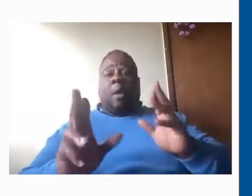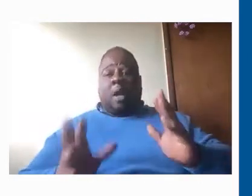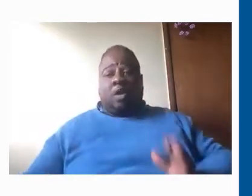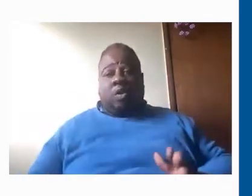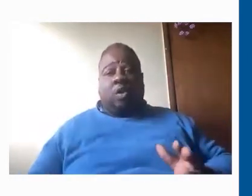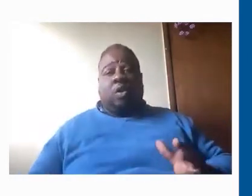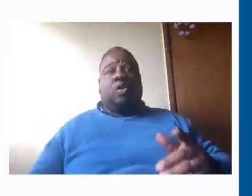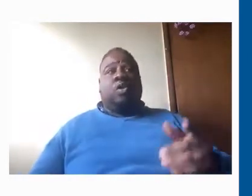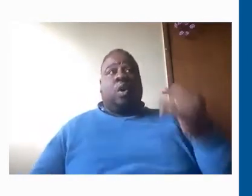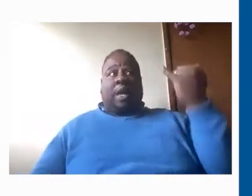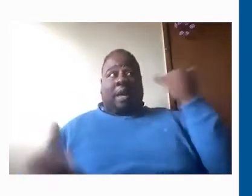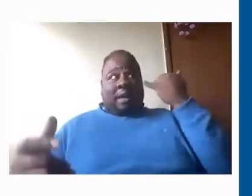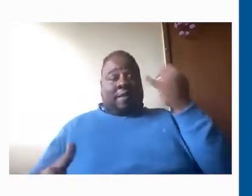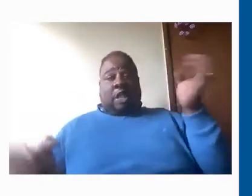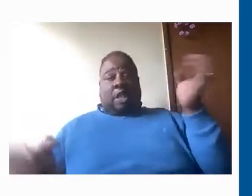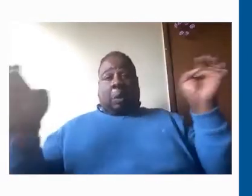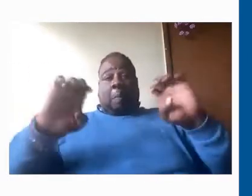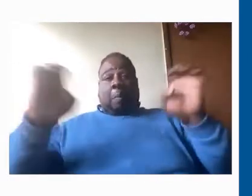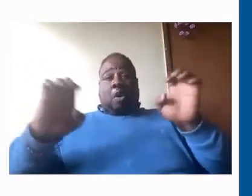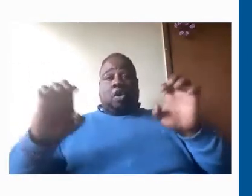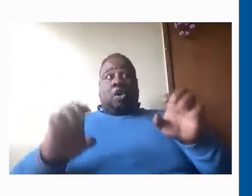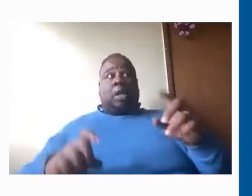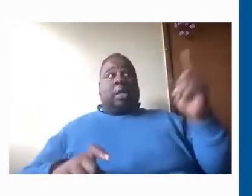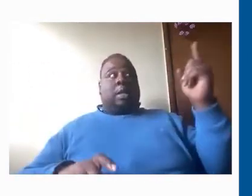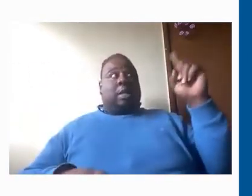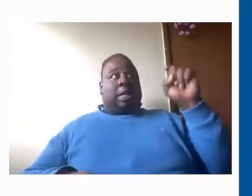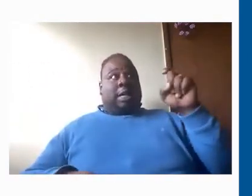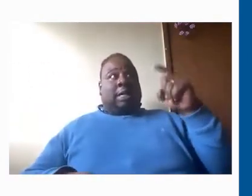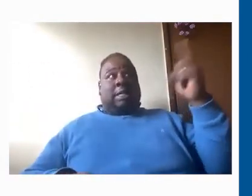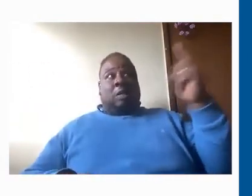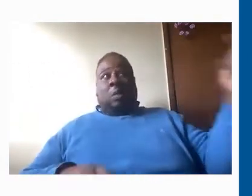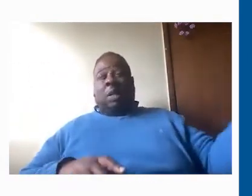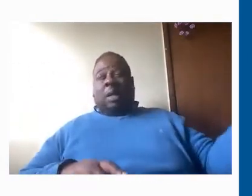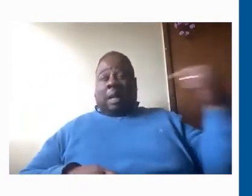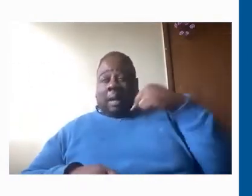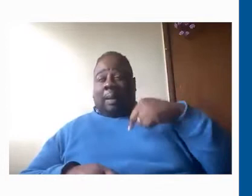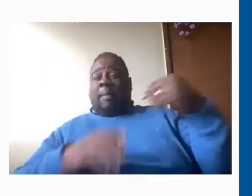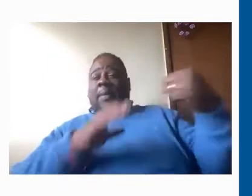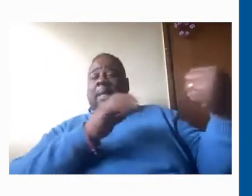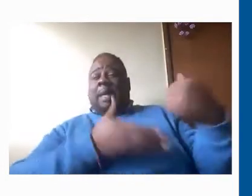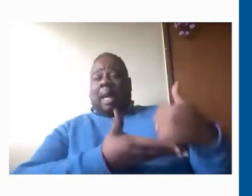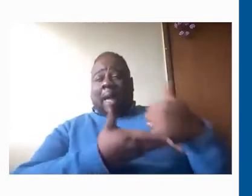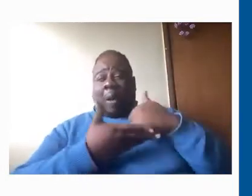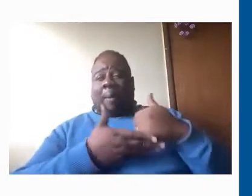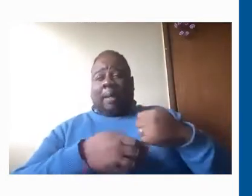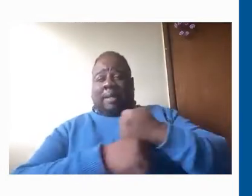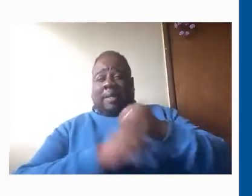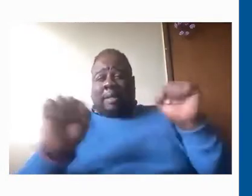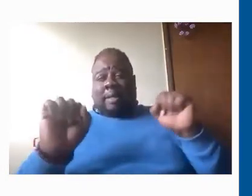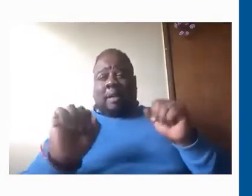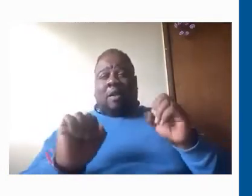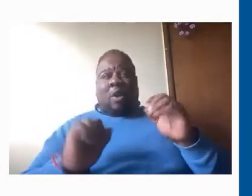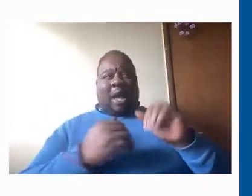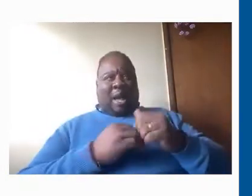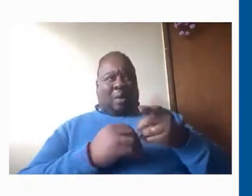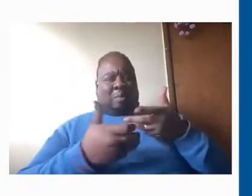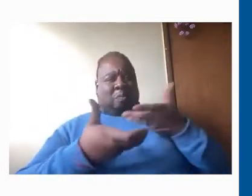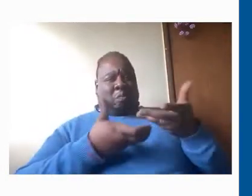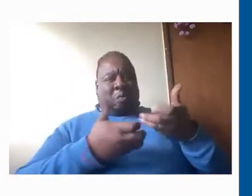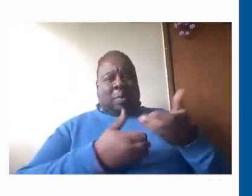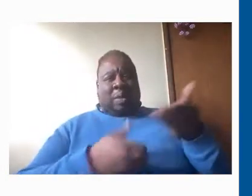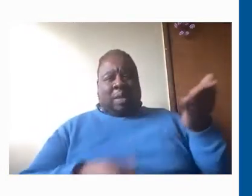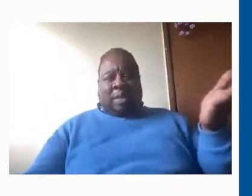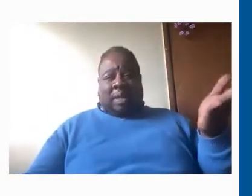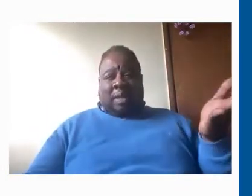have a communication card on them, or maybe pen and paper, ways they can communicate. So thinking that through, how am I going to communicate if for some reason I don't